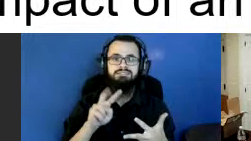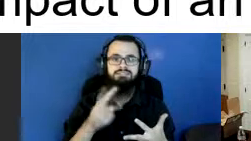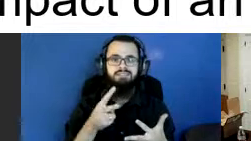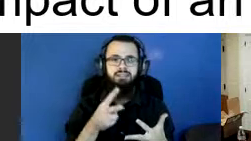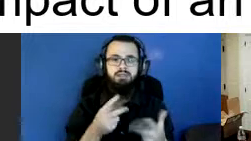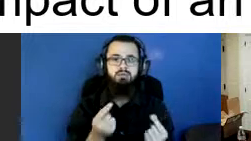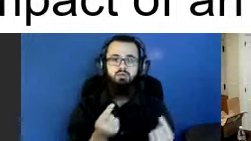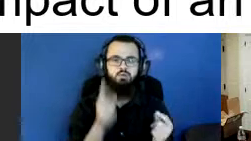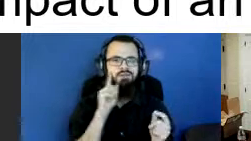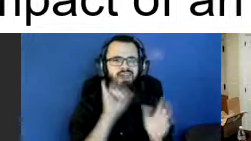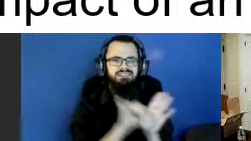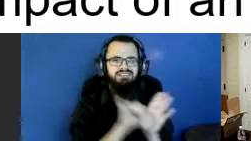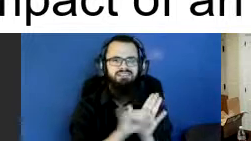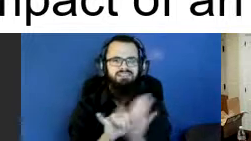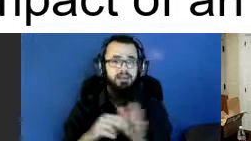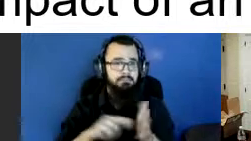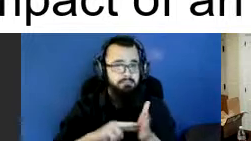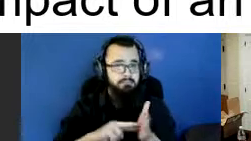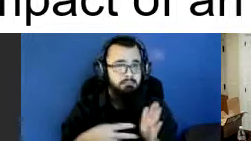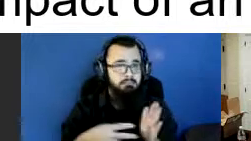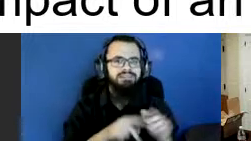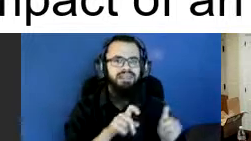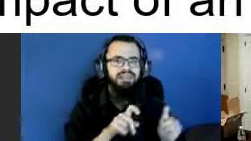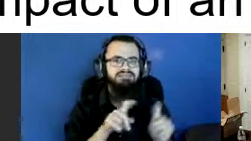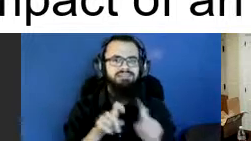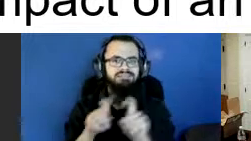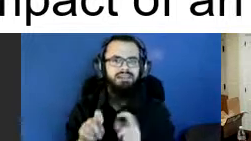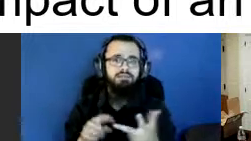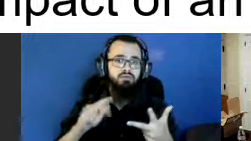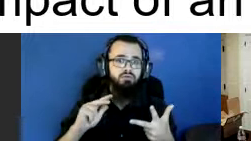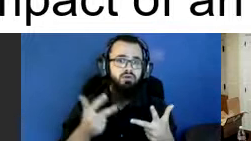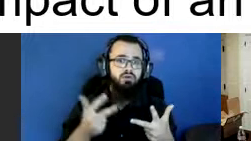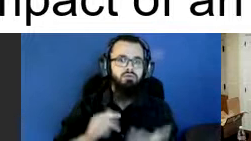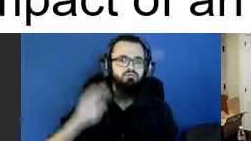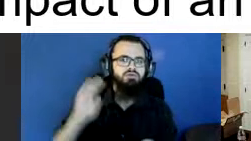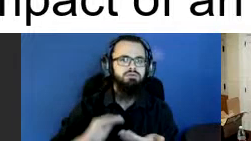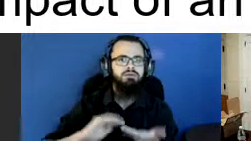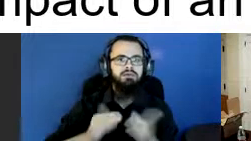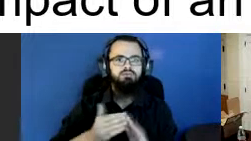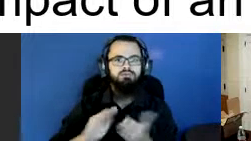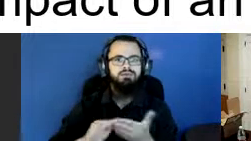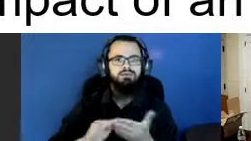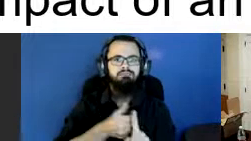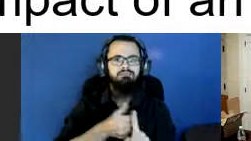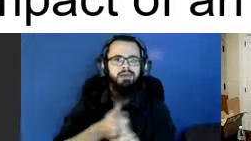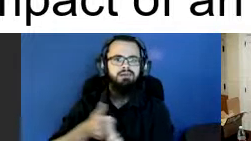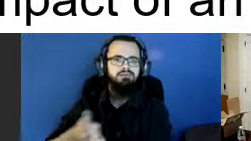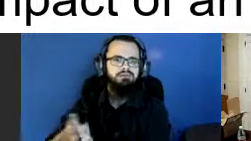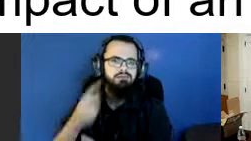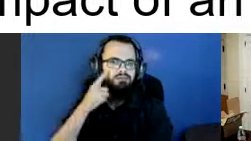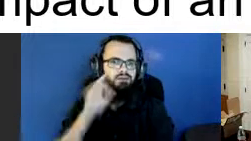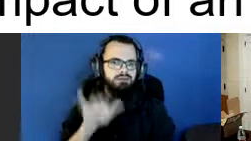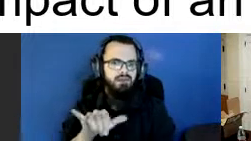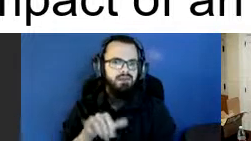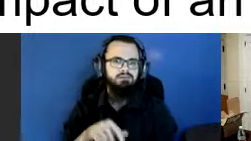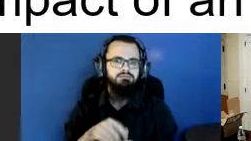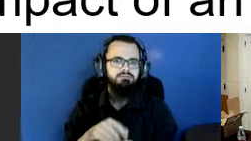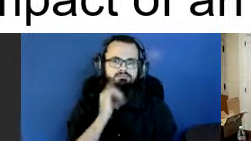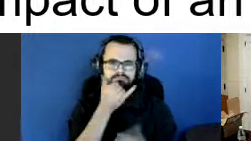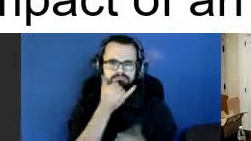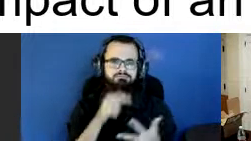so testing, and then reducing the community impact of that disease. And then tertiary is really